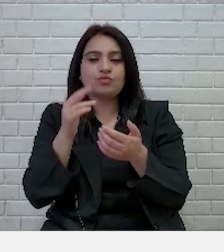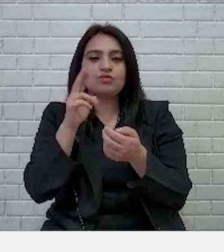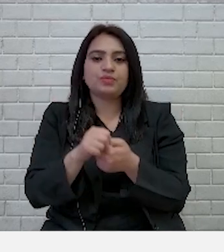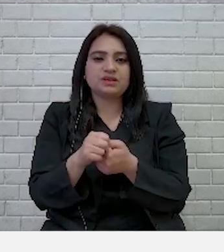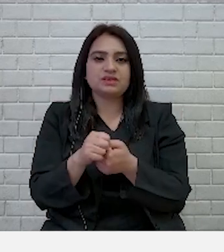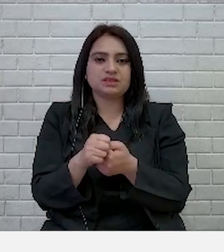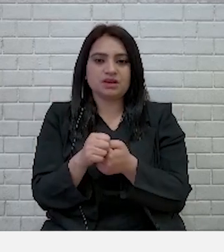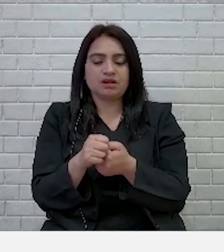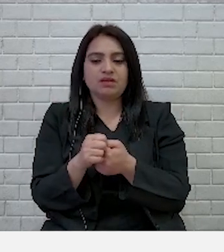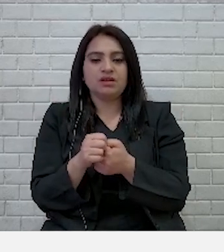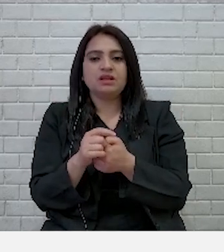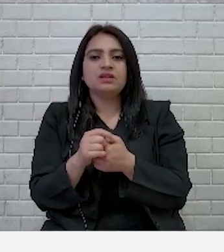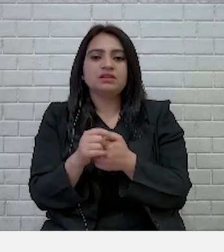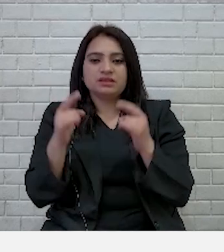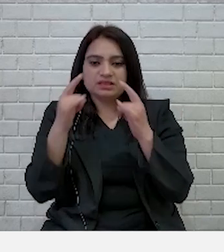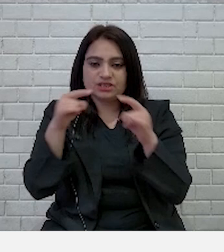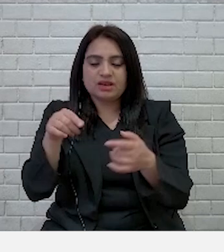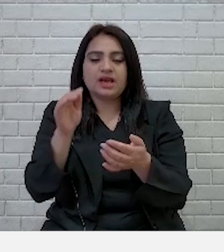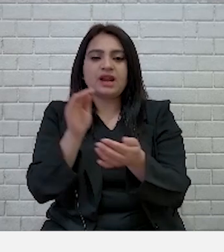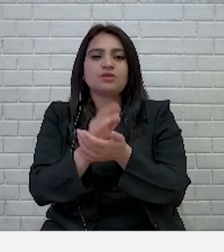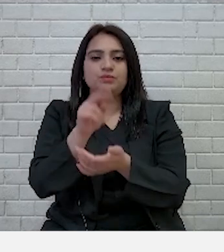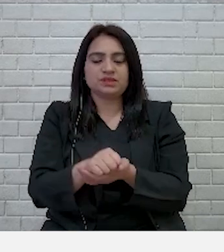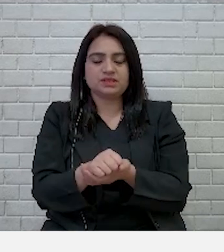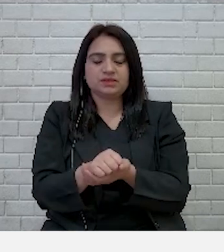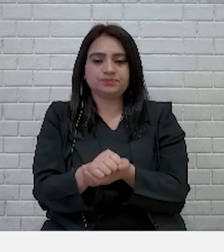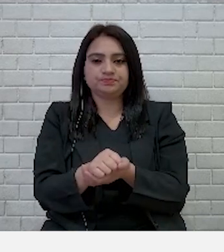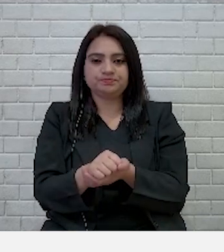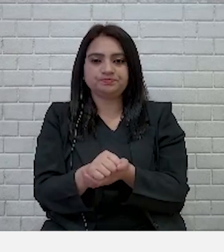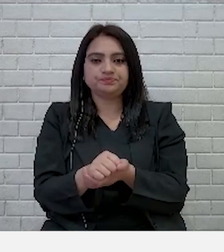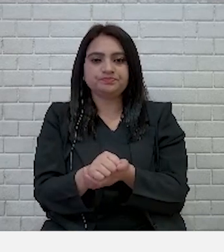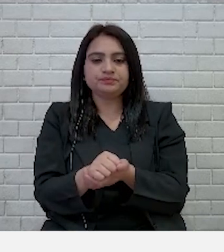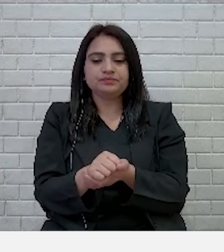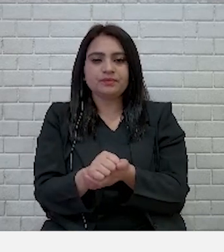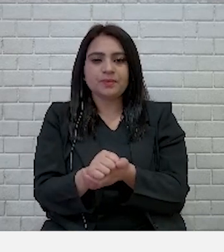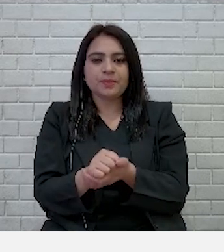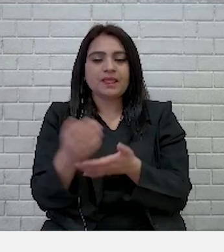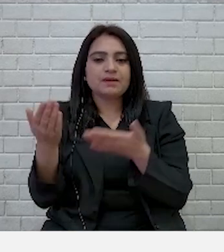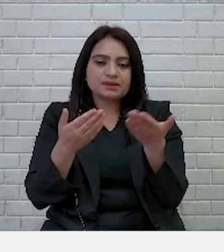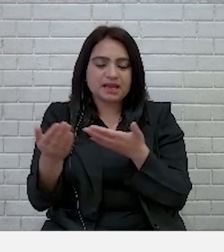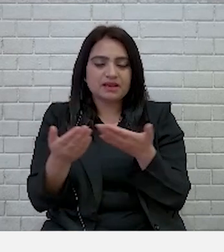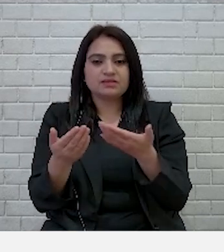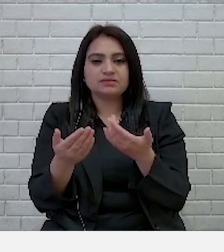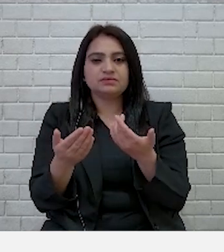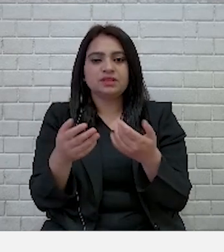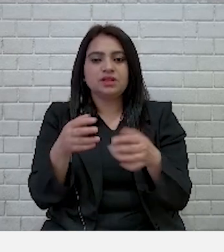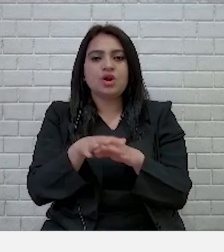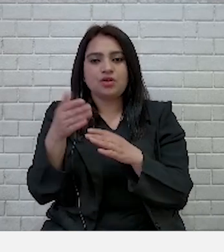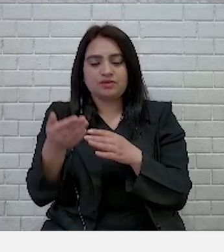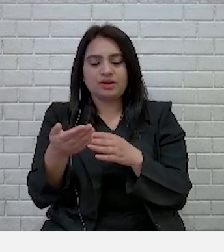I have to talk to certain marts or something, I still have to come to Kathmandu and talk to them. So it acts,